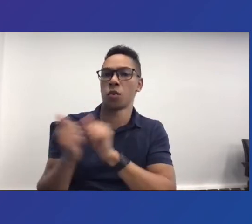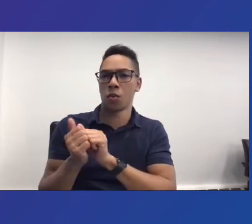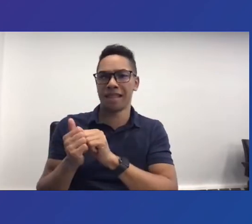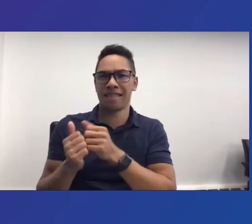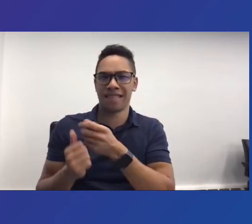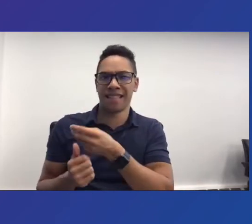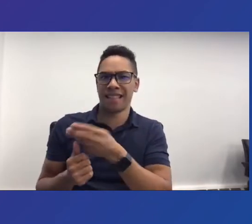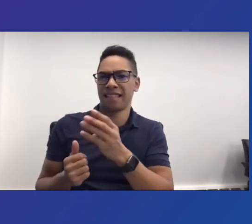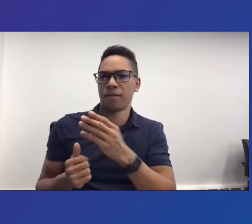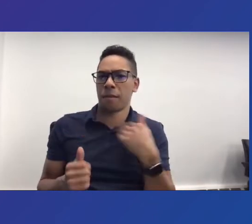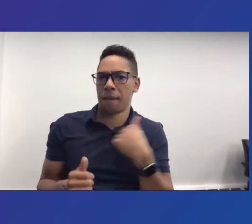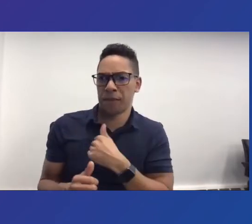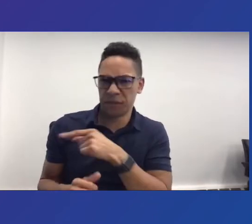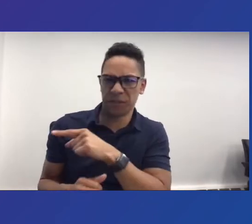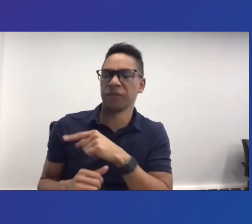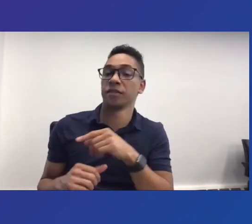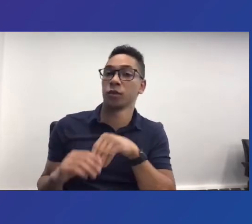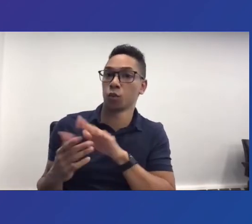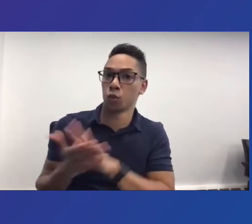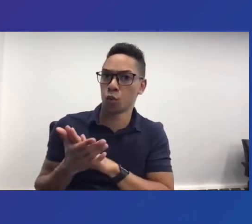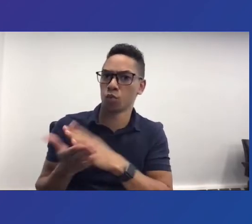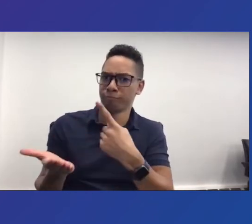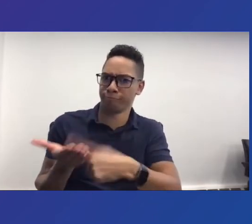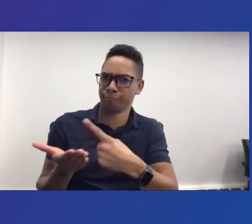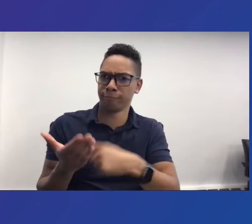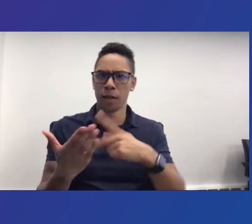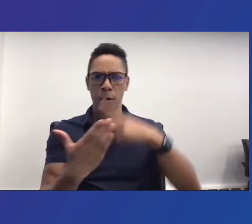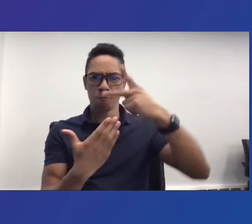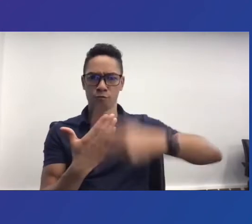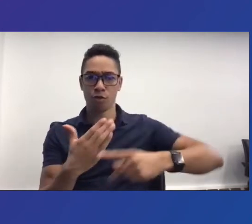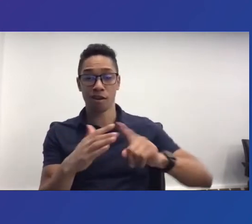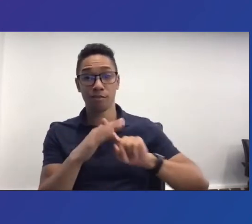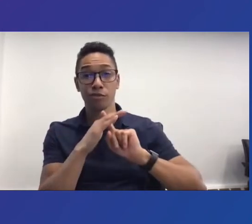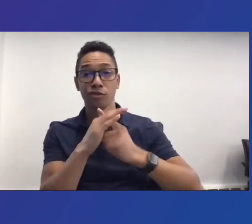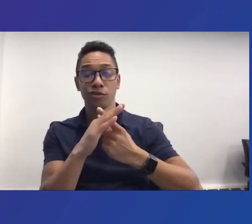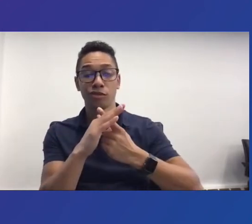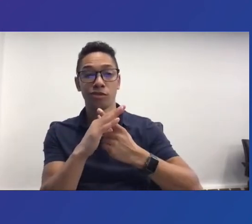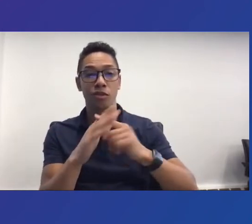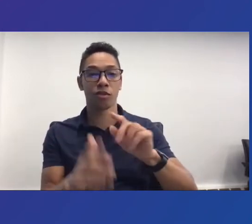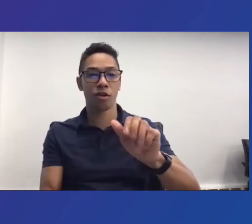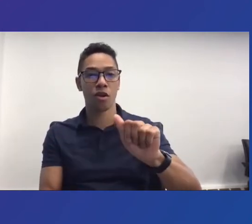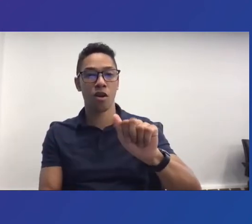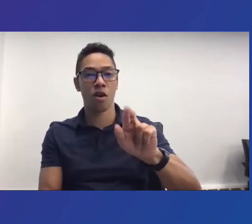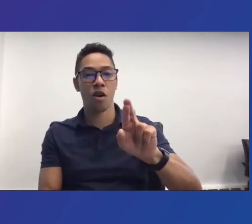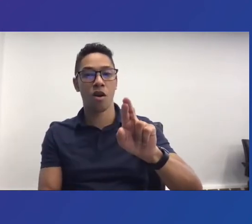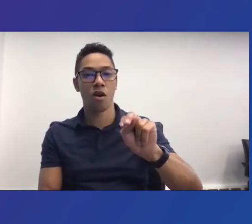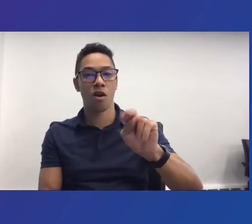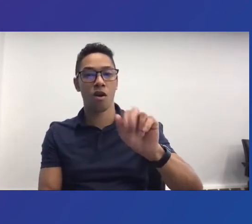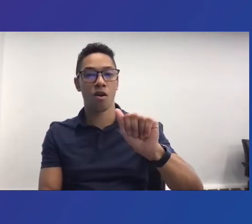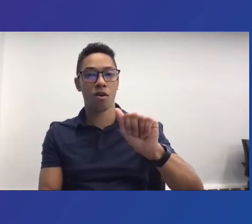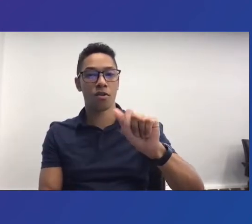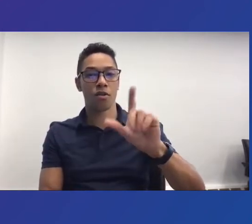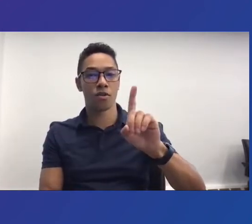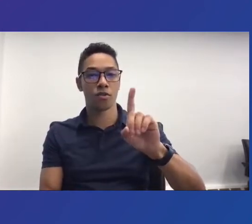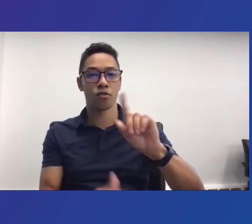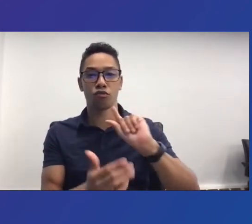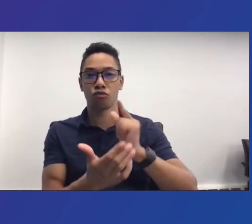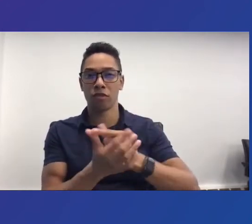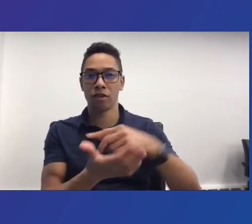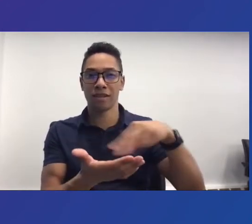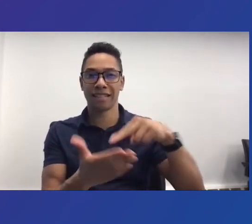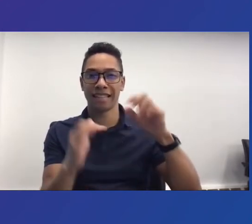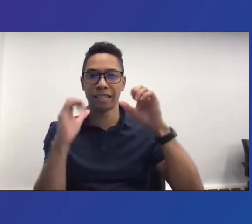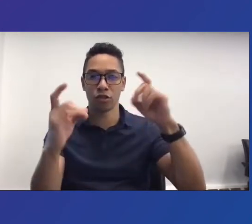And they talked about this program that was starting, the Arnhold Graduate Dance Education Program. And I literally